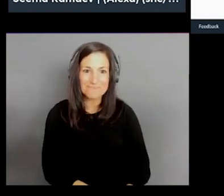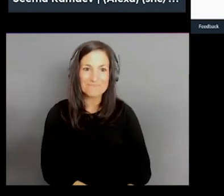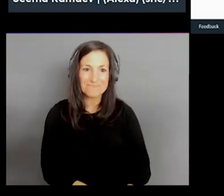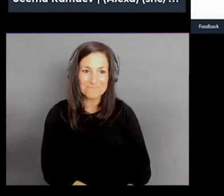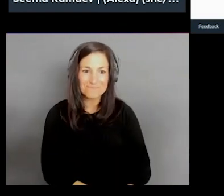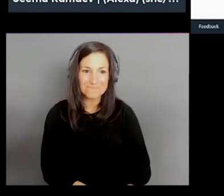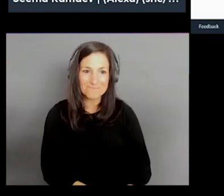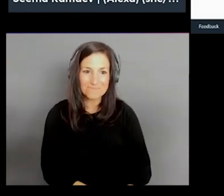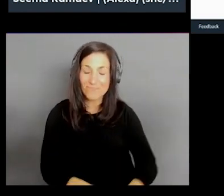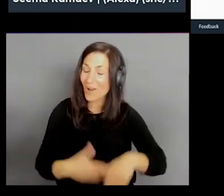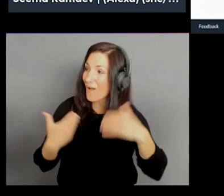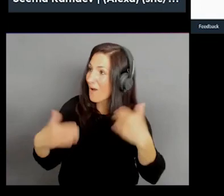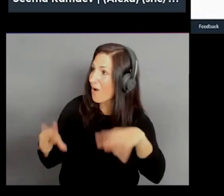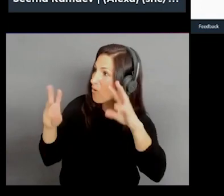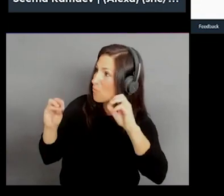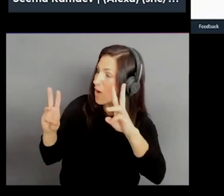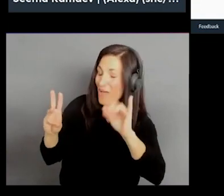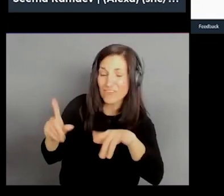super interesting.